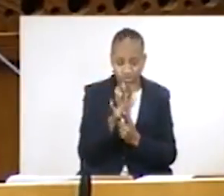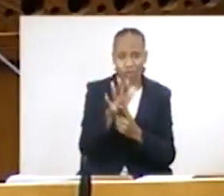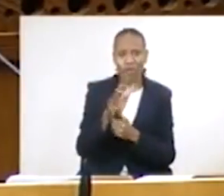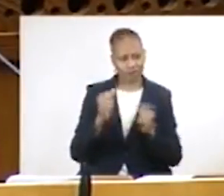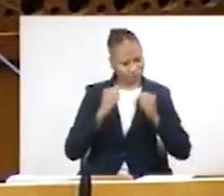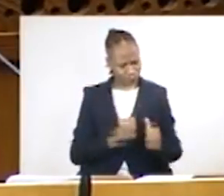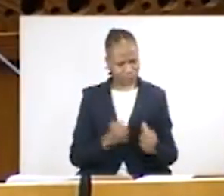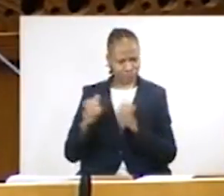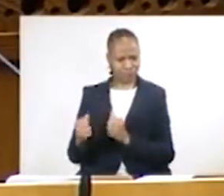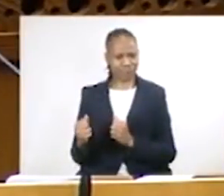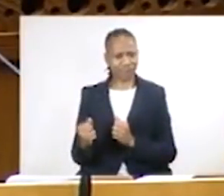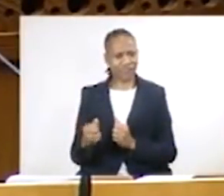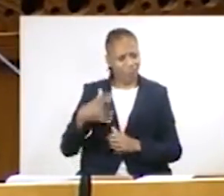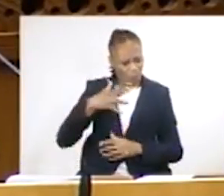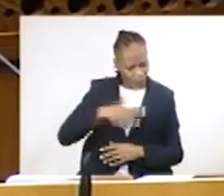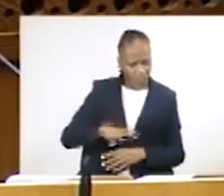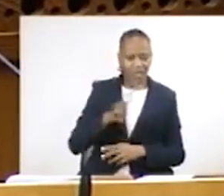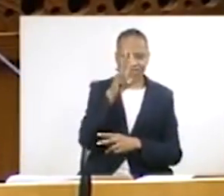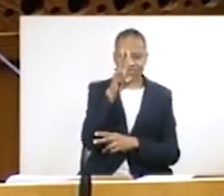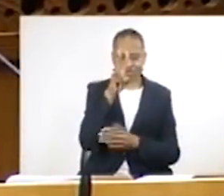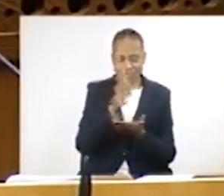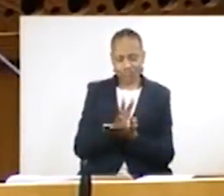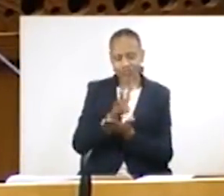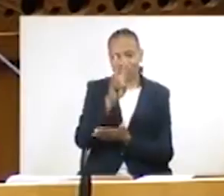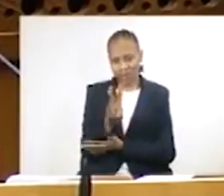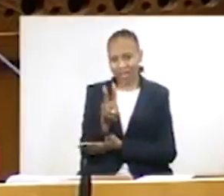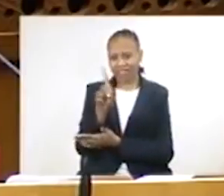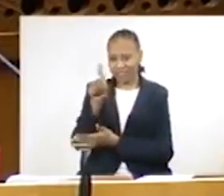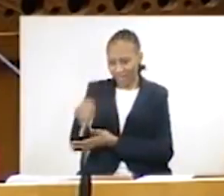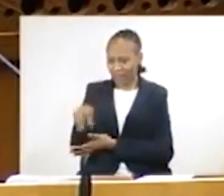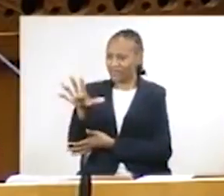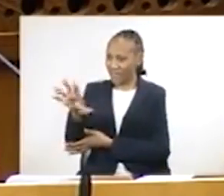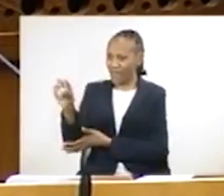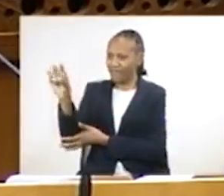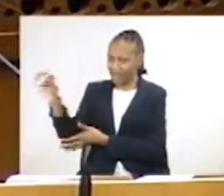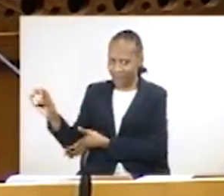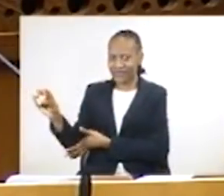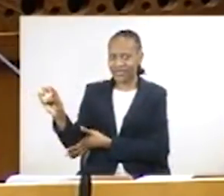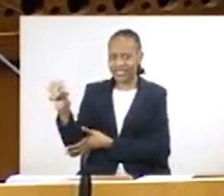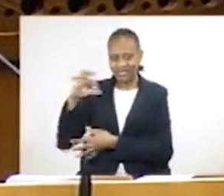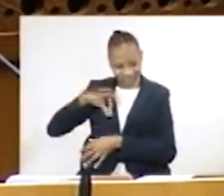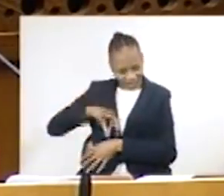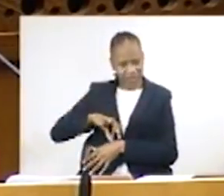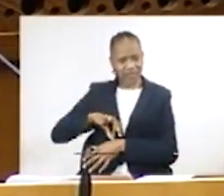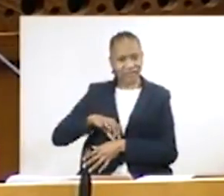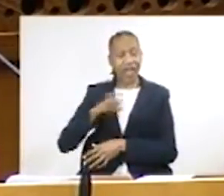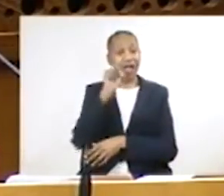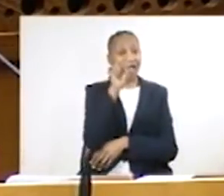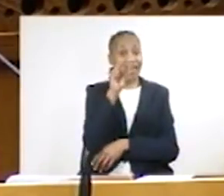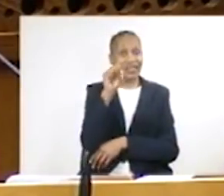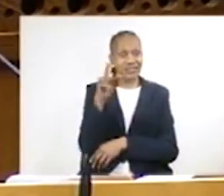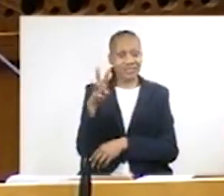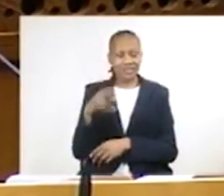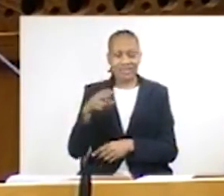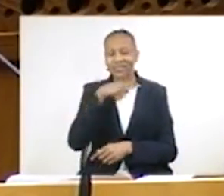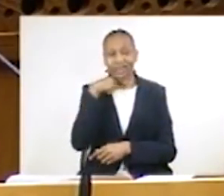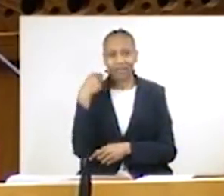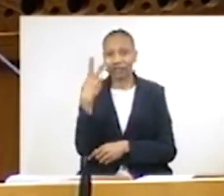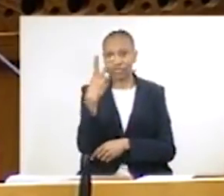courage. The workers have already shown the way. For 5 months now, workers in the Platinum Belt have been on the strike,